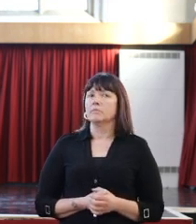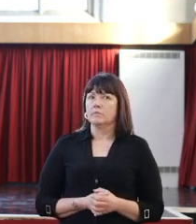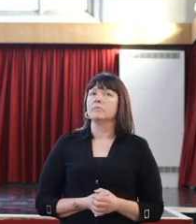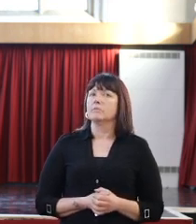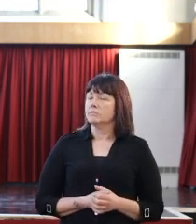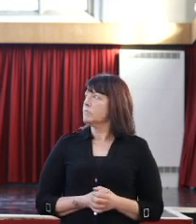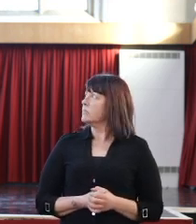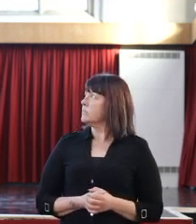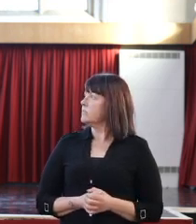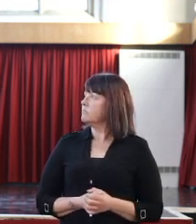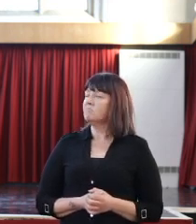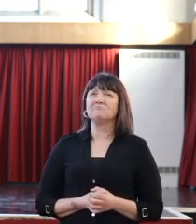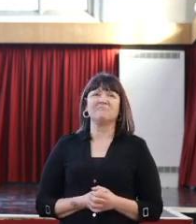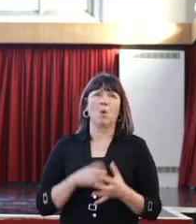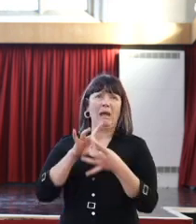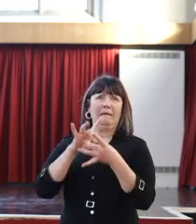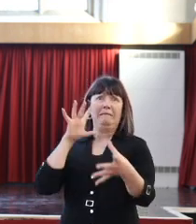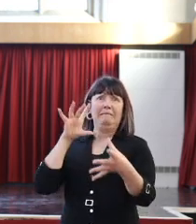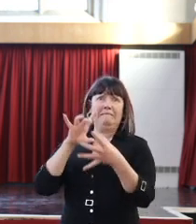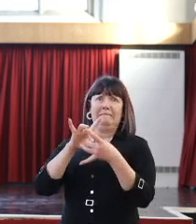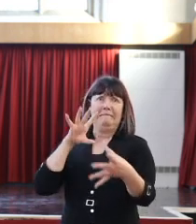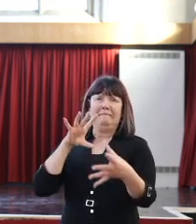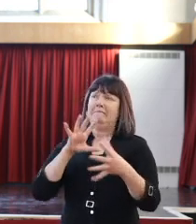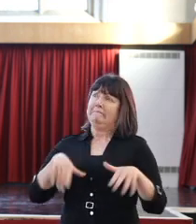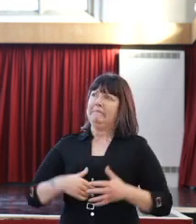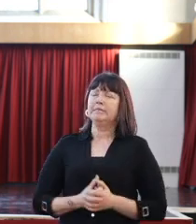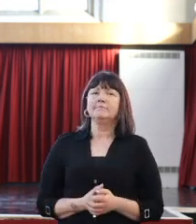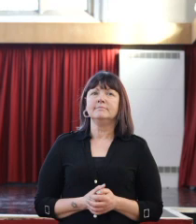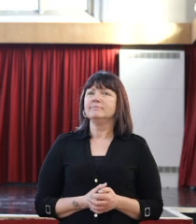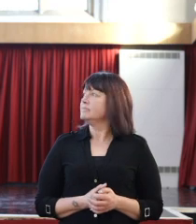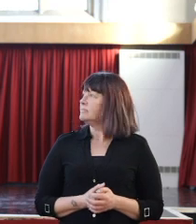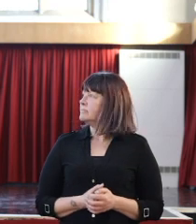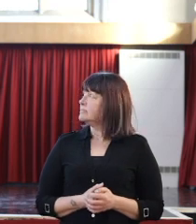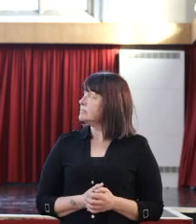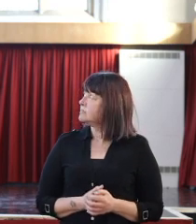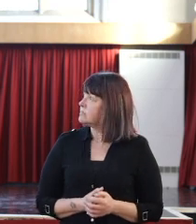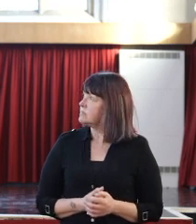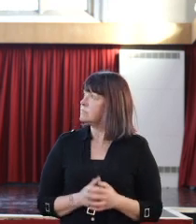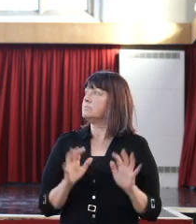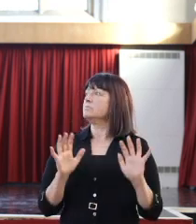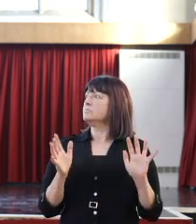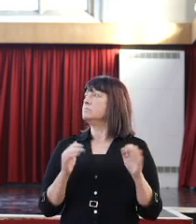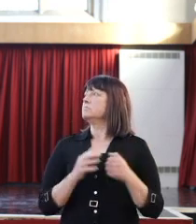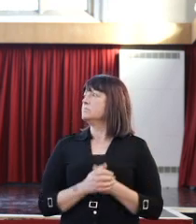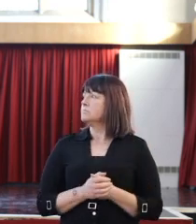Oh. We're offline. Oh, no. I'm sorry. Oh, okay.